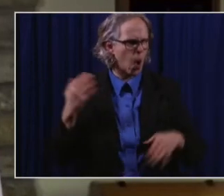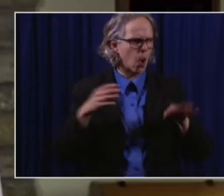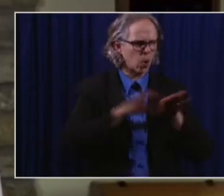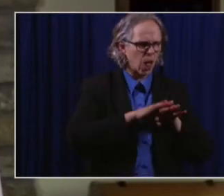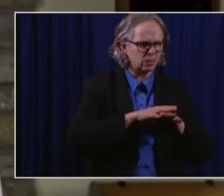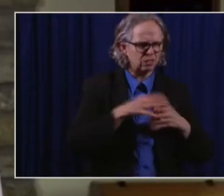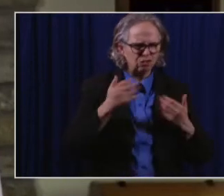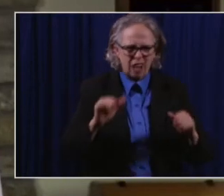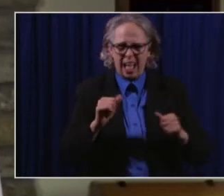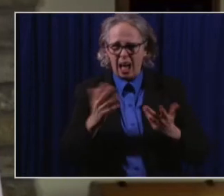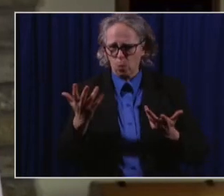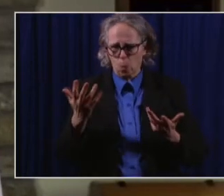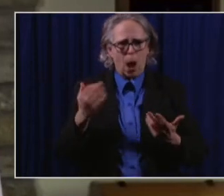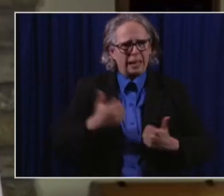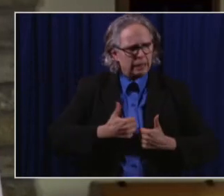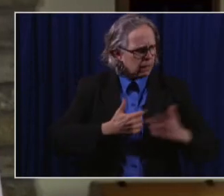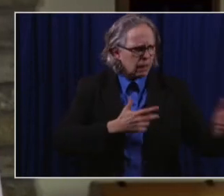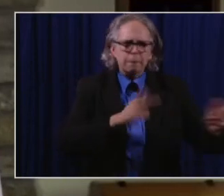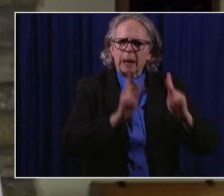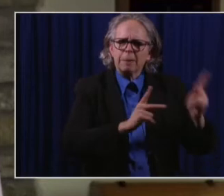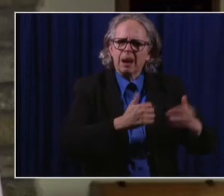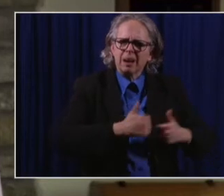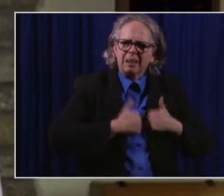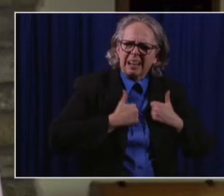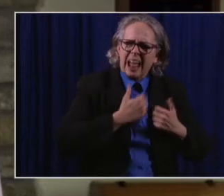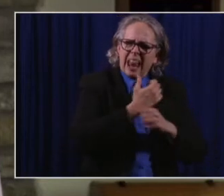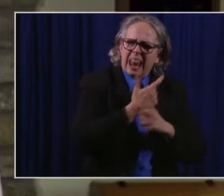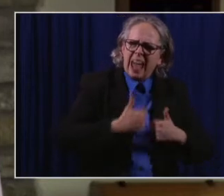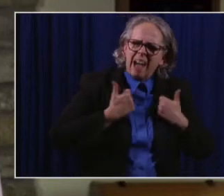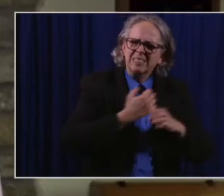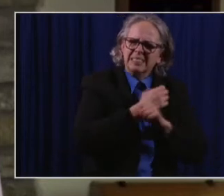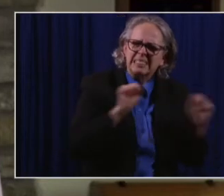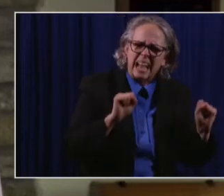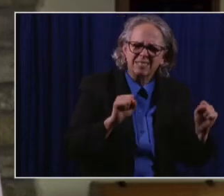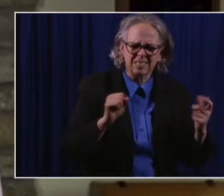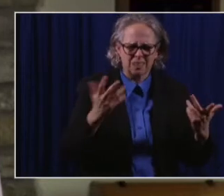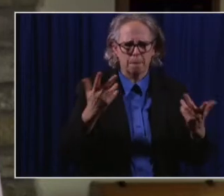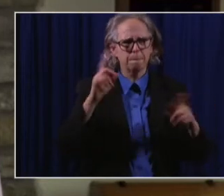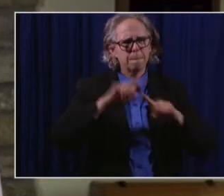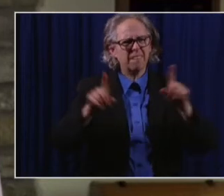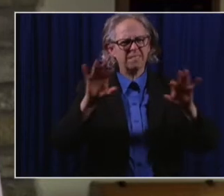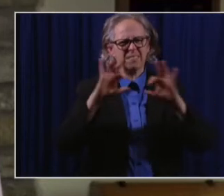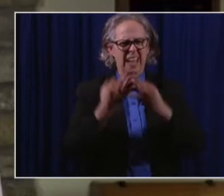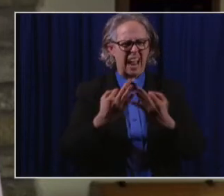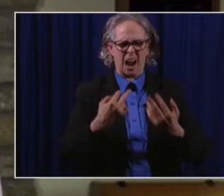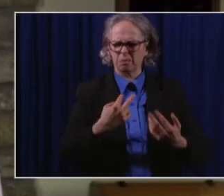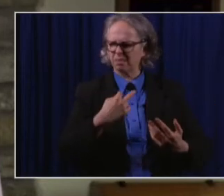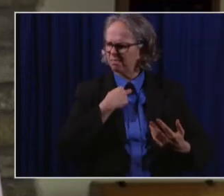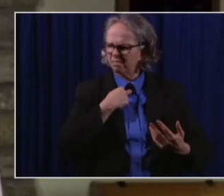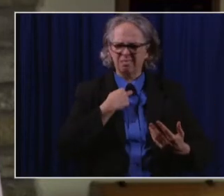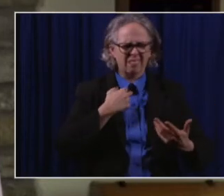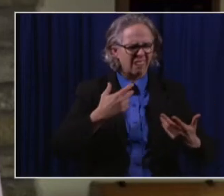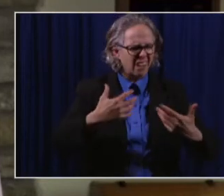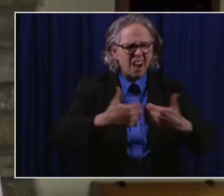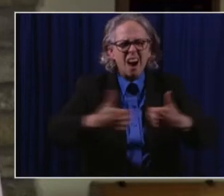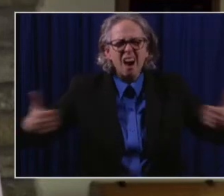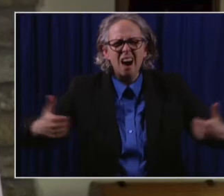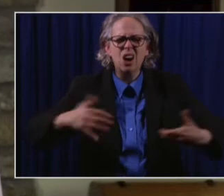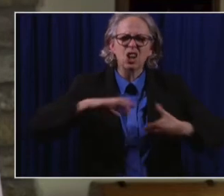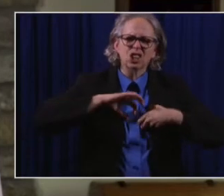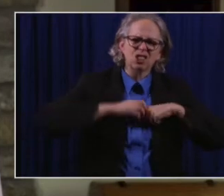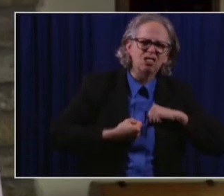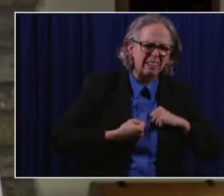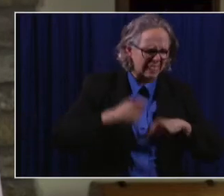lives, but we also know there's been a lot of agony because of that when people can't see their family. So we went